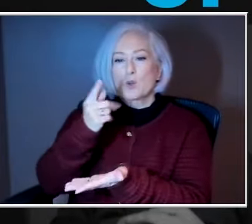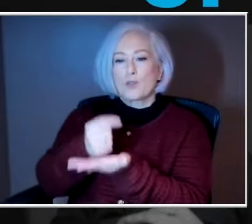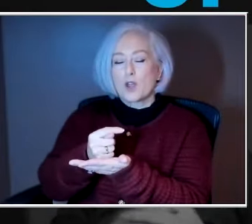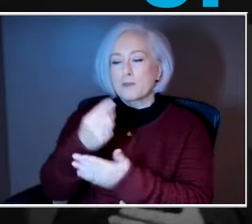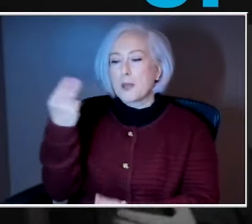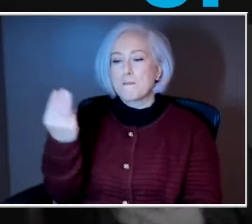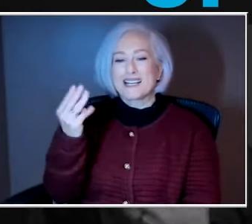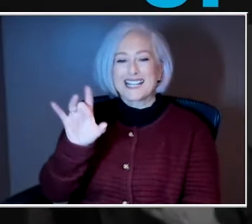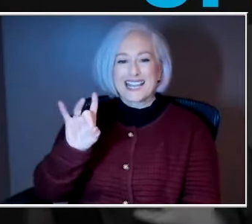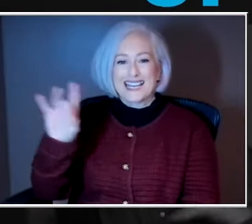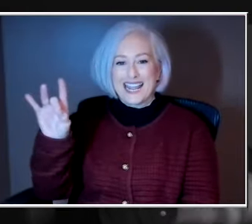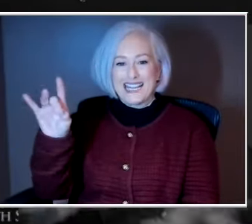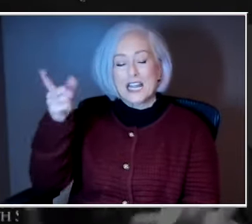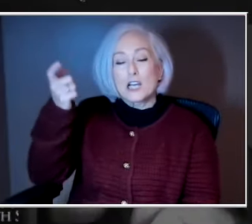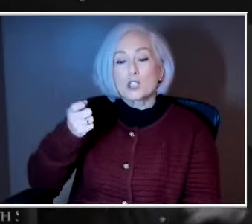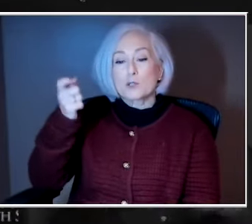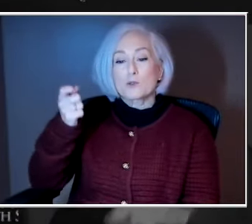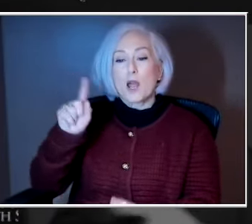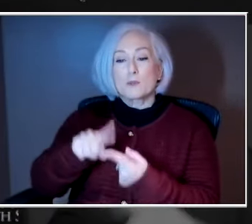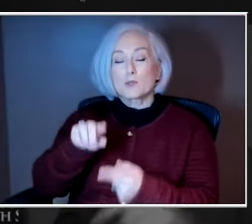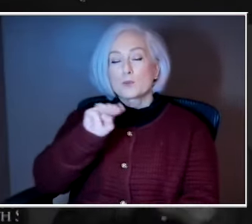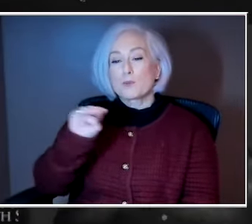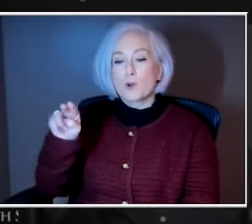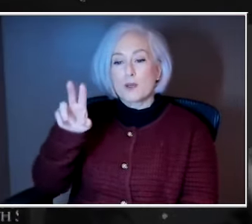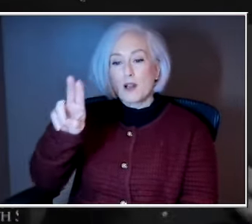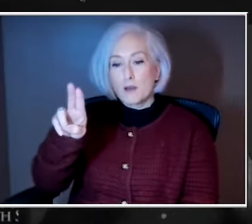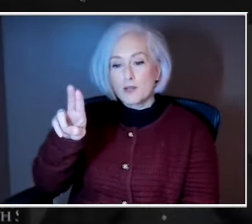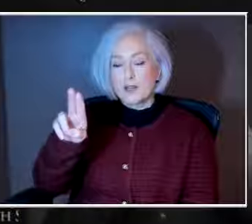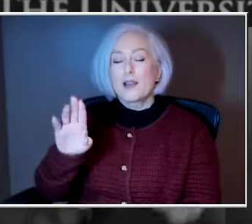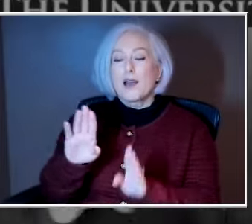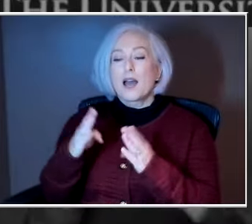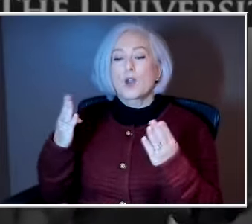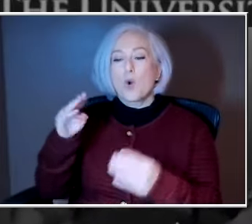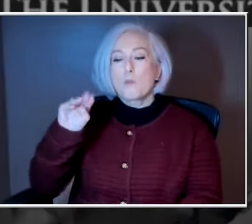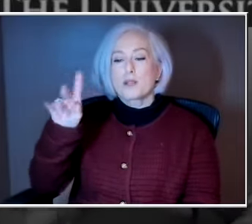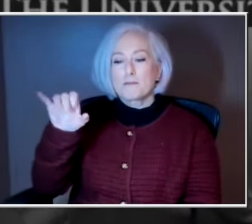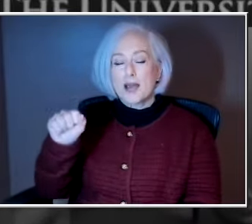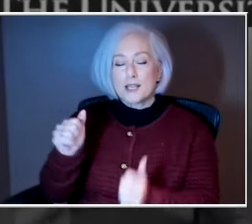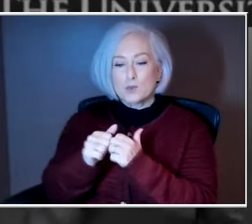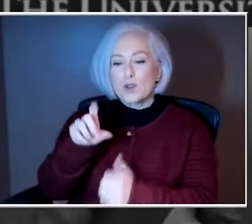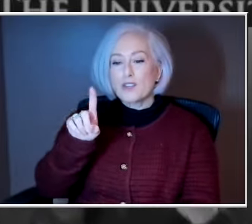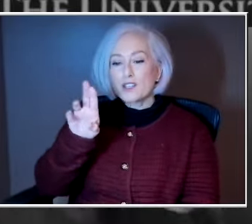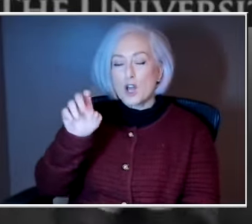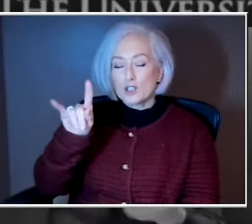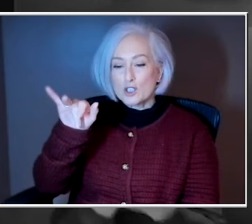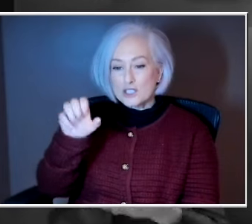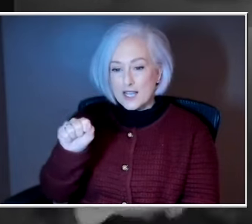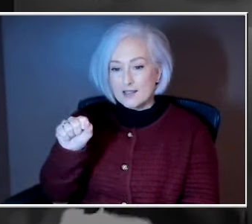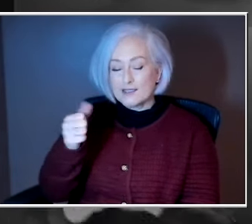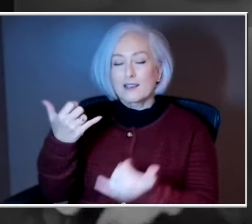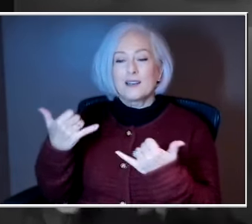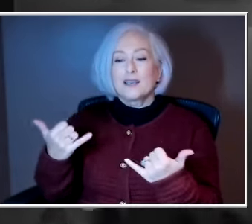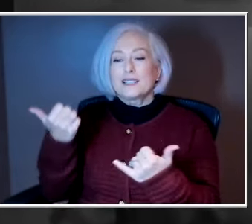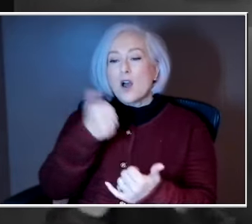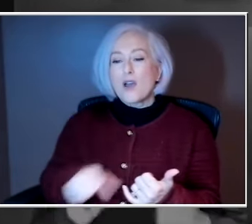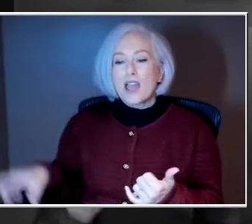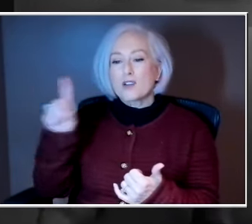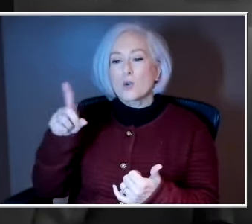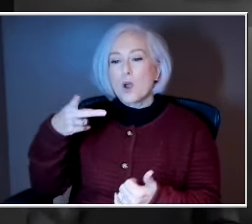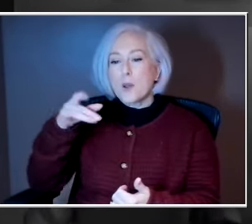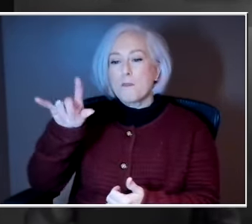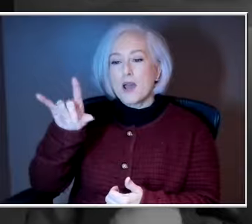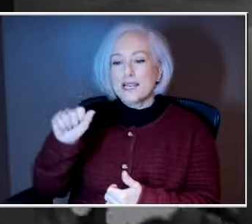Subscribe to our Morning Medical Update and open mics with Dr. Stein's podcast. Now everywhere podcasts are available.